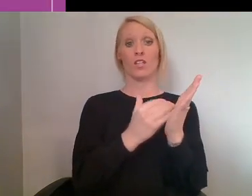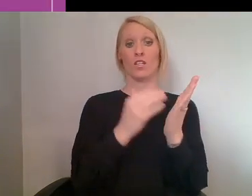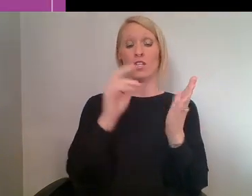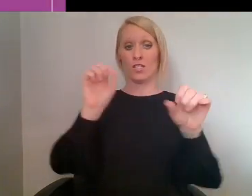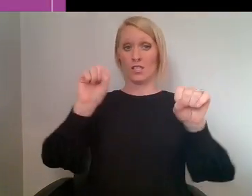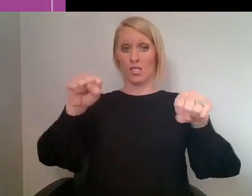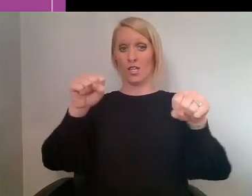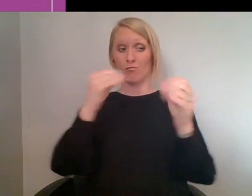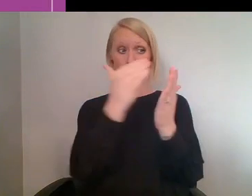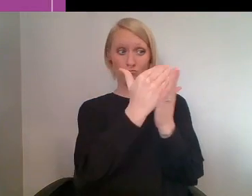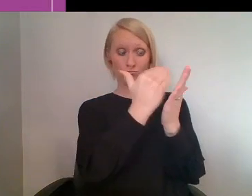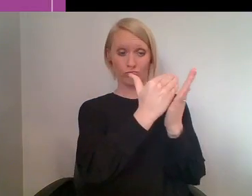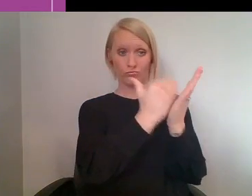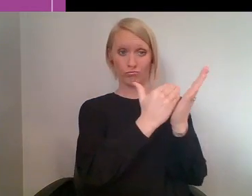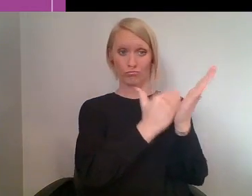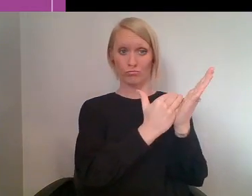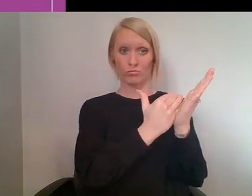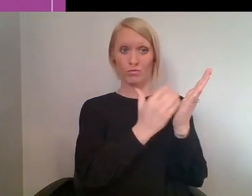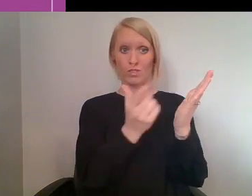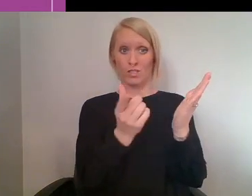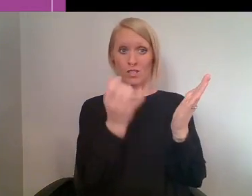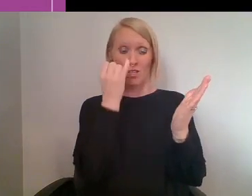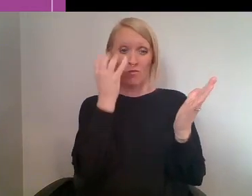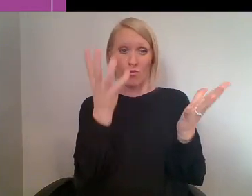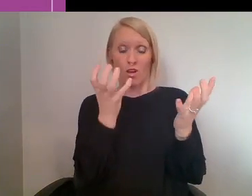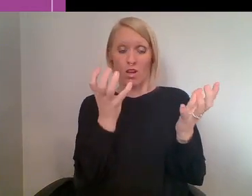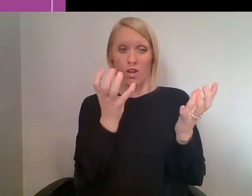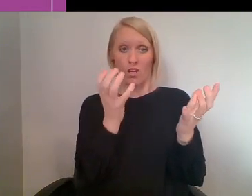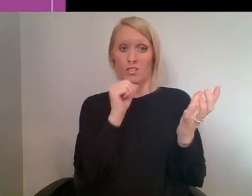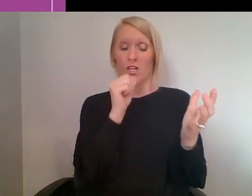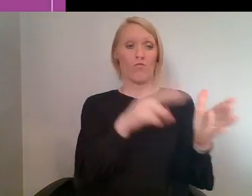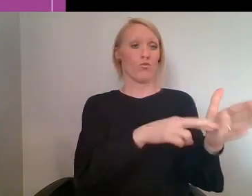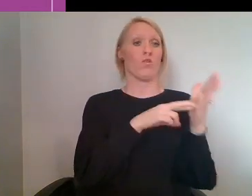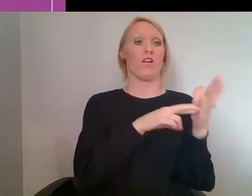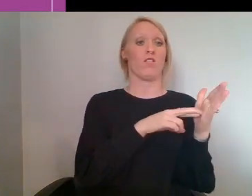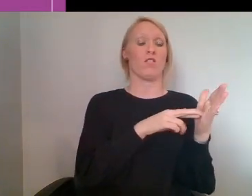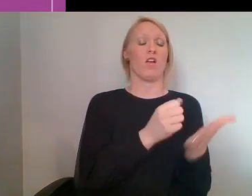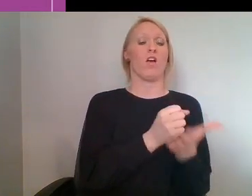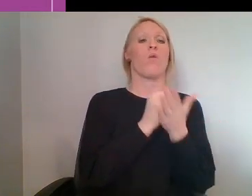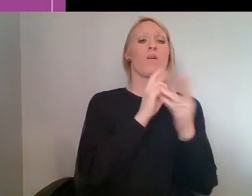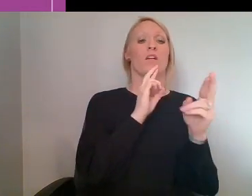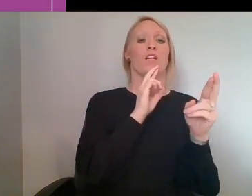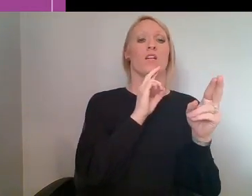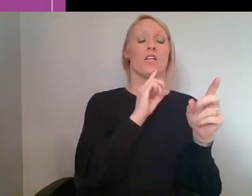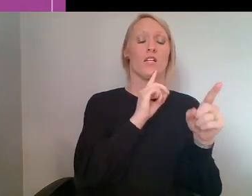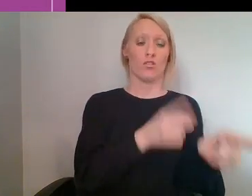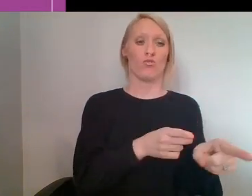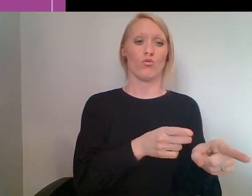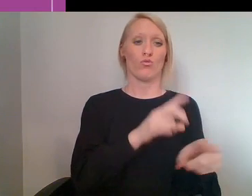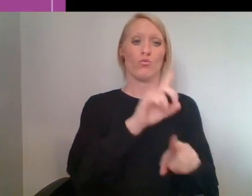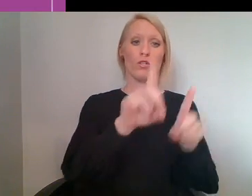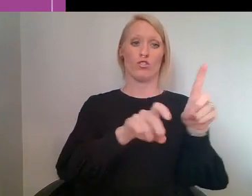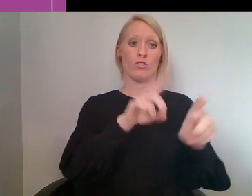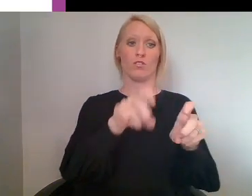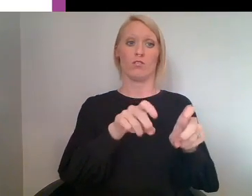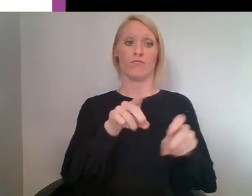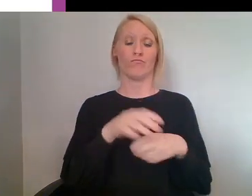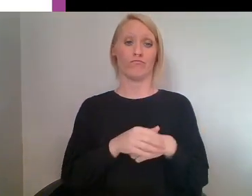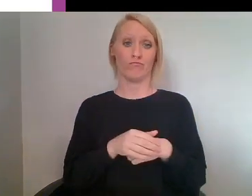want, but that's not a required assignment, but it could help you with answering the questions, but kind of optional to you guys. So here we